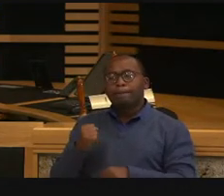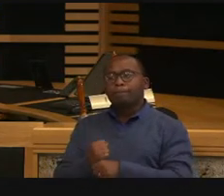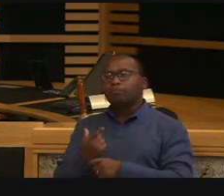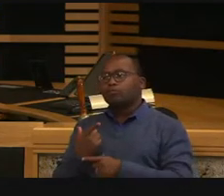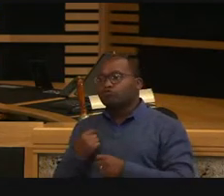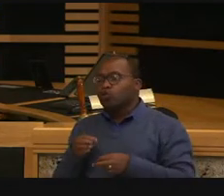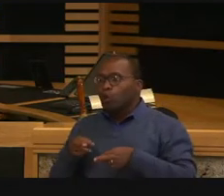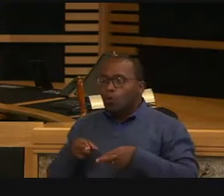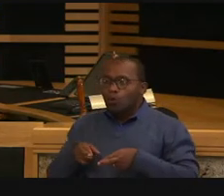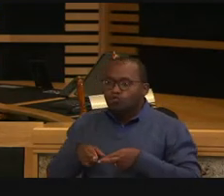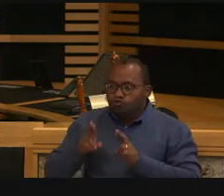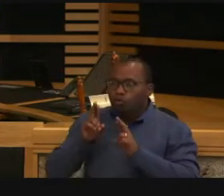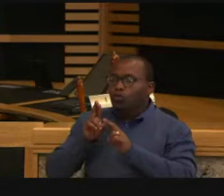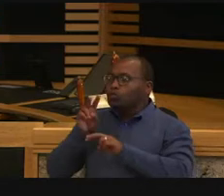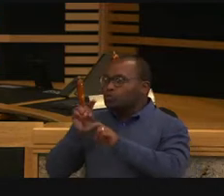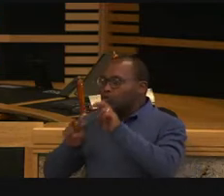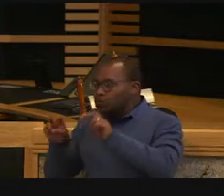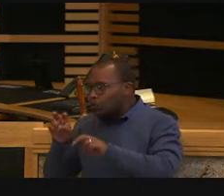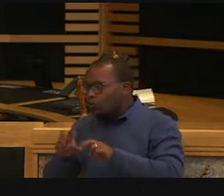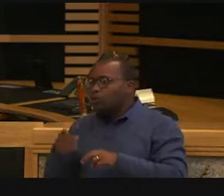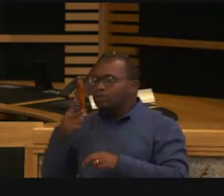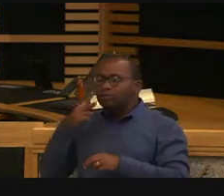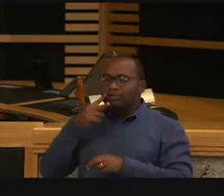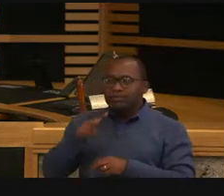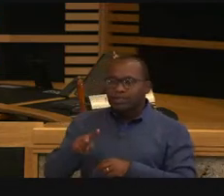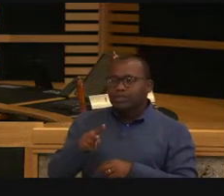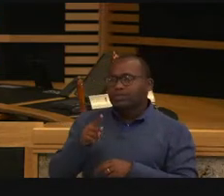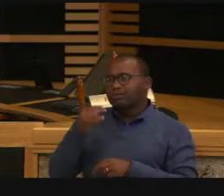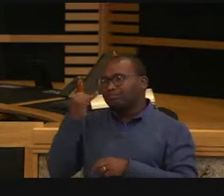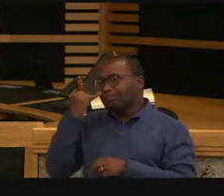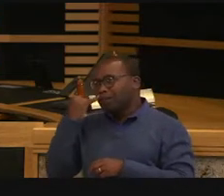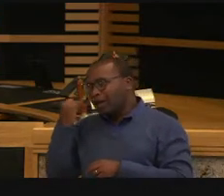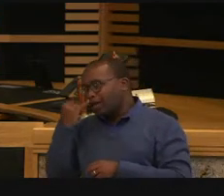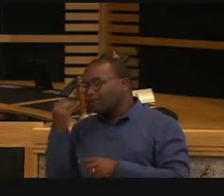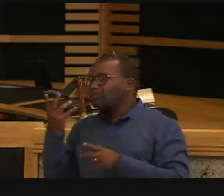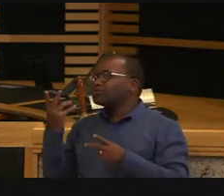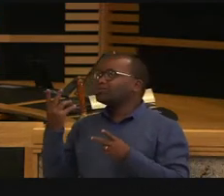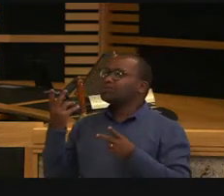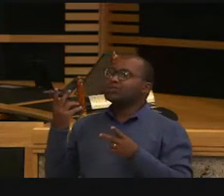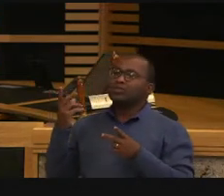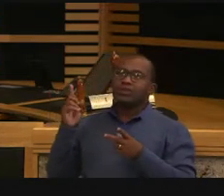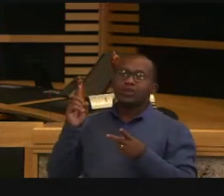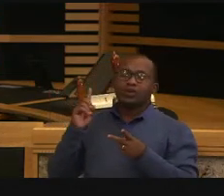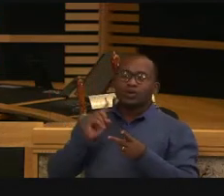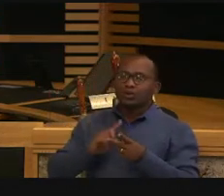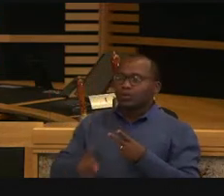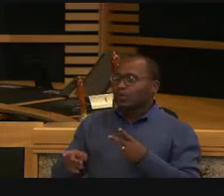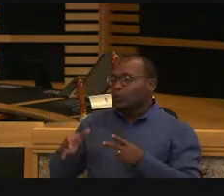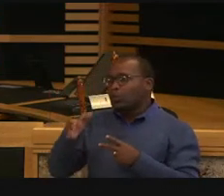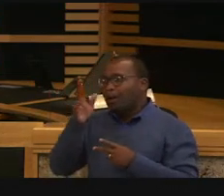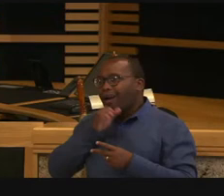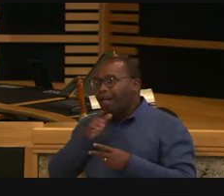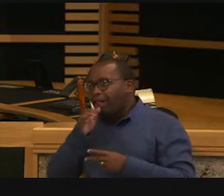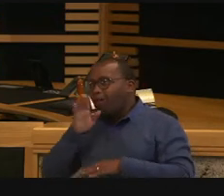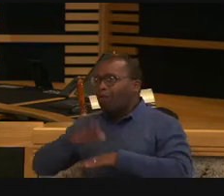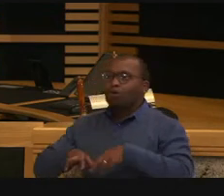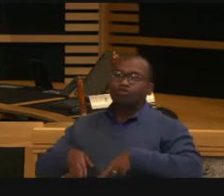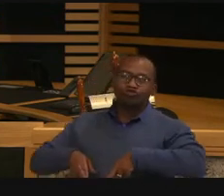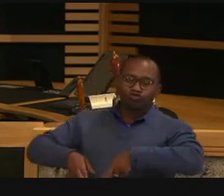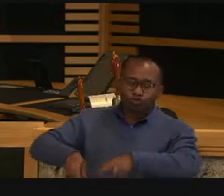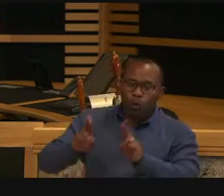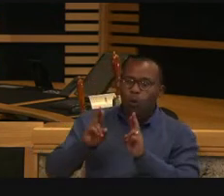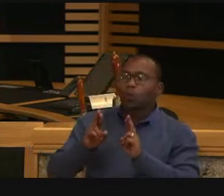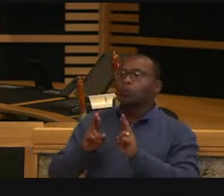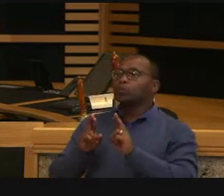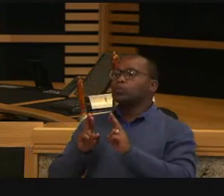they regularly confiscate illegal goods, drugs, illicit cigarettes, which violates the law and leads to appearances in